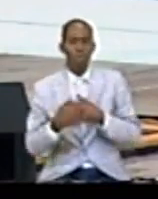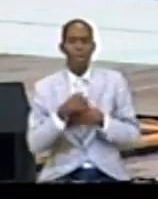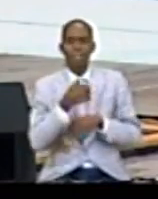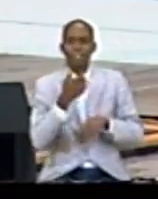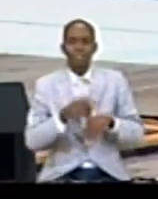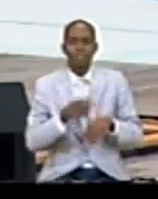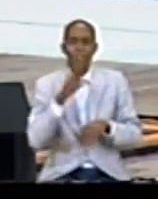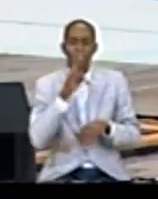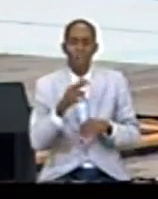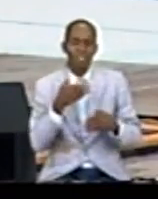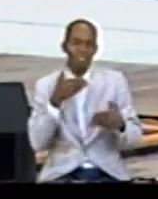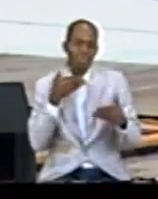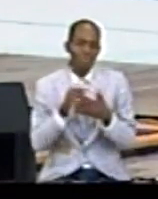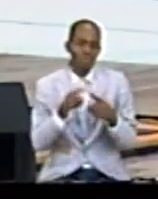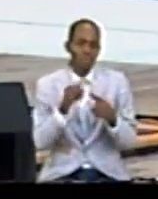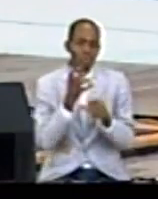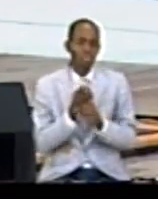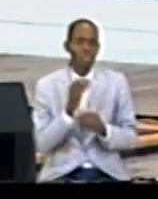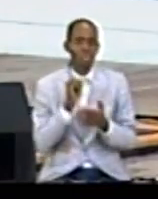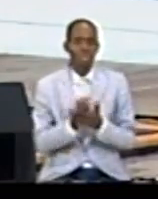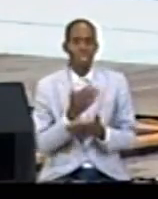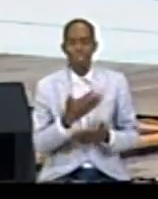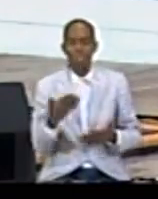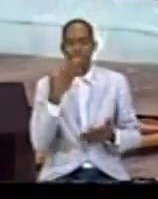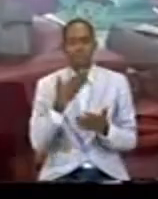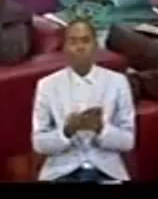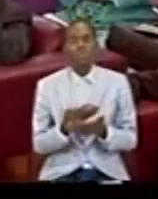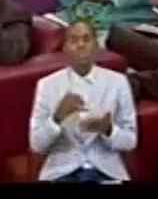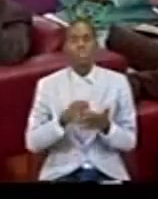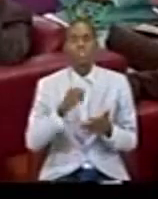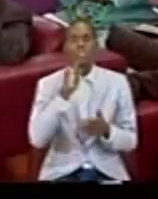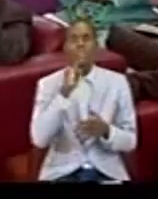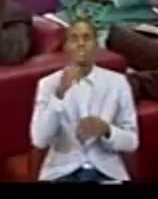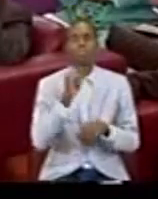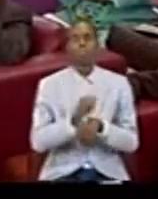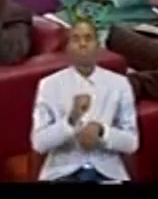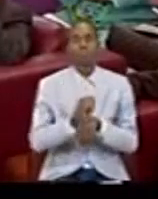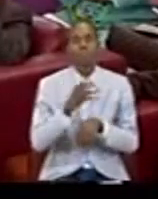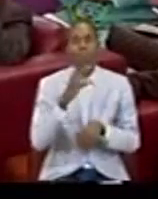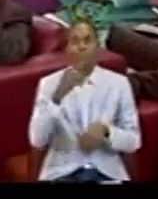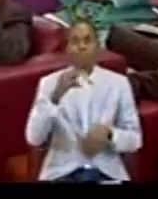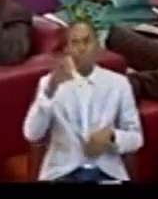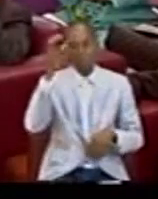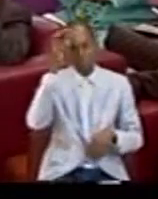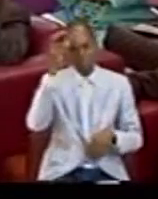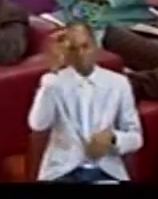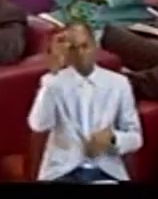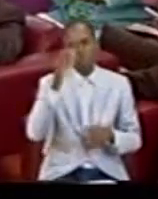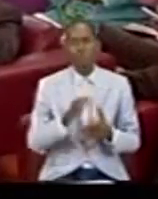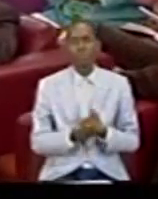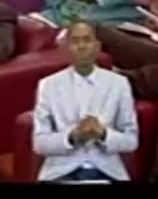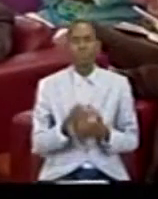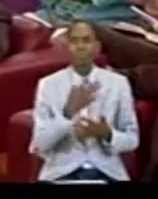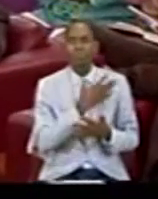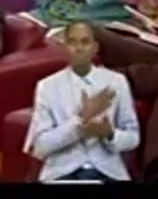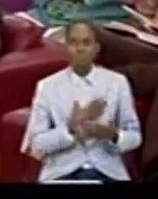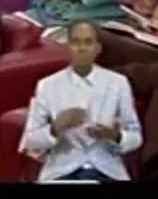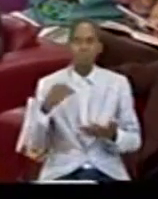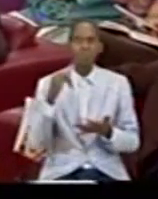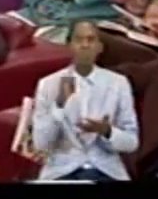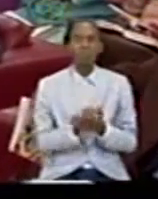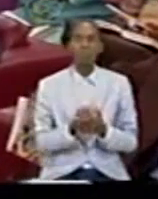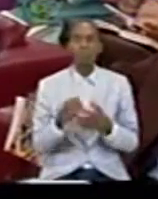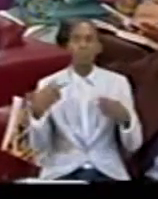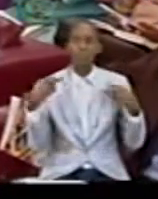that thing, is the work of the devil. I said, it's the work of the devil. And that